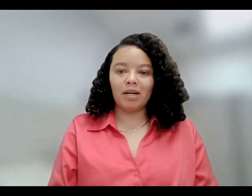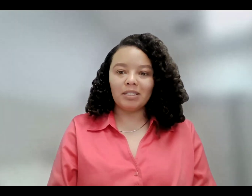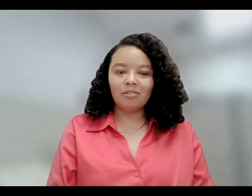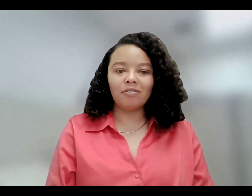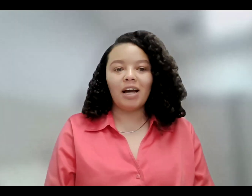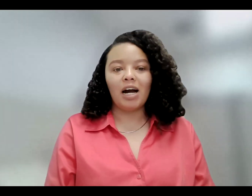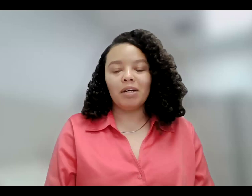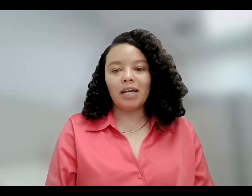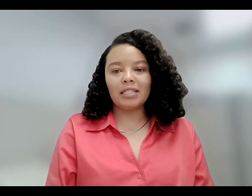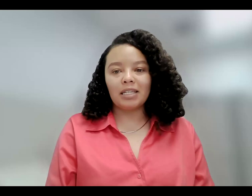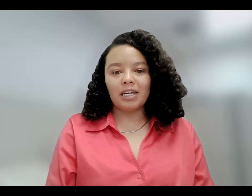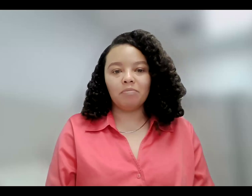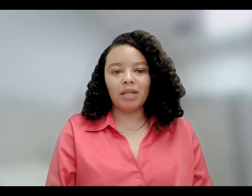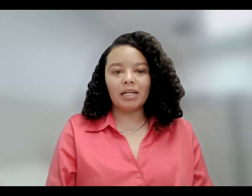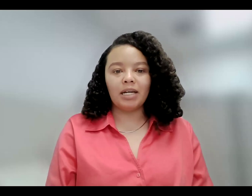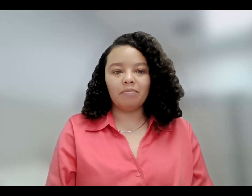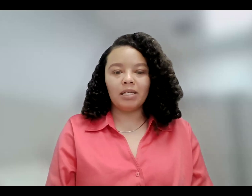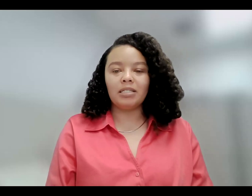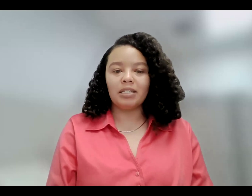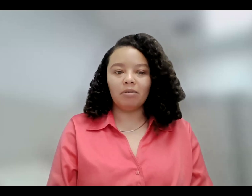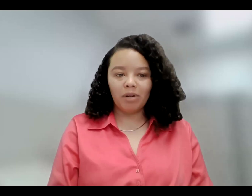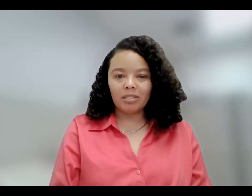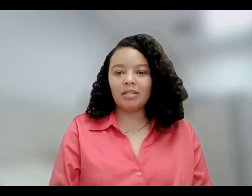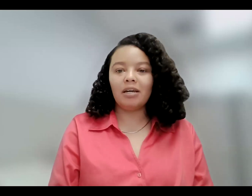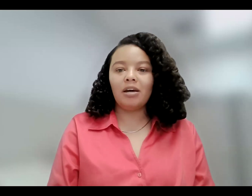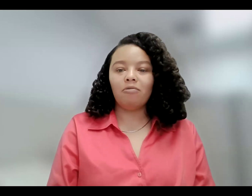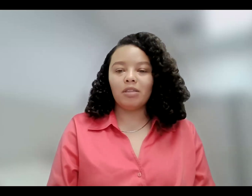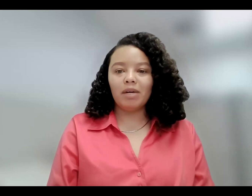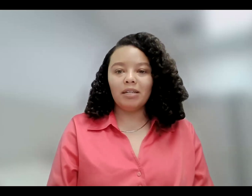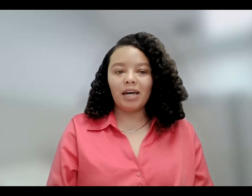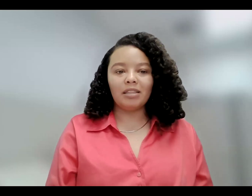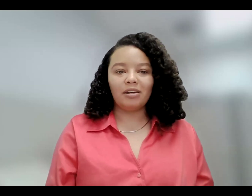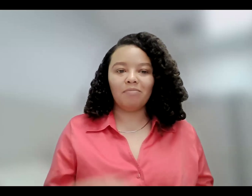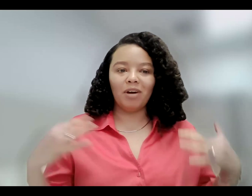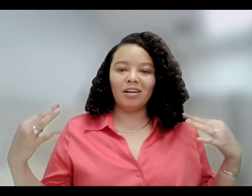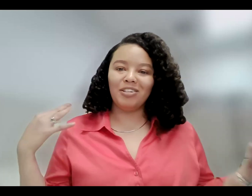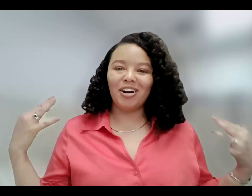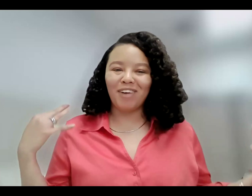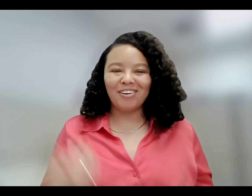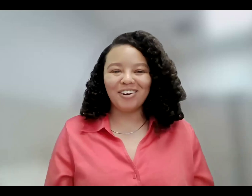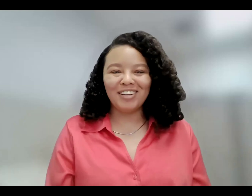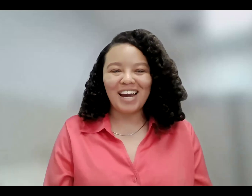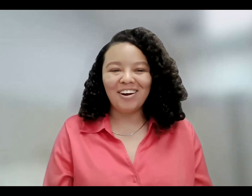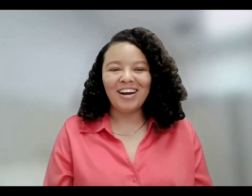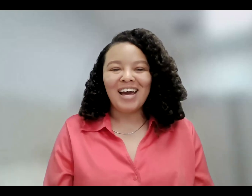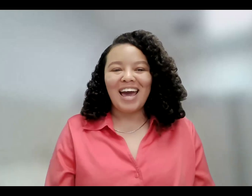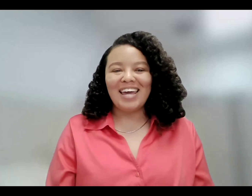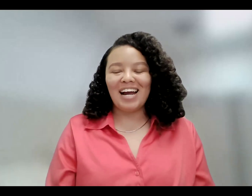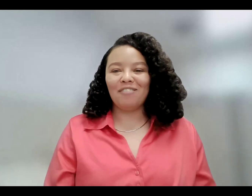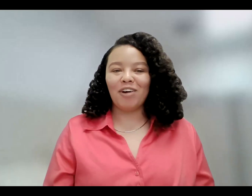description of myself, I'm a light-skinned Black Japanese disabled person with mid-length dark brown curly hair, and I